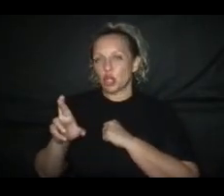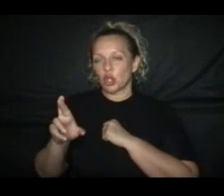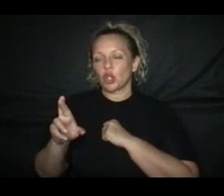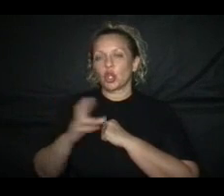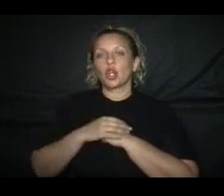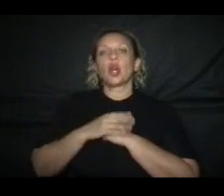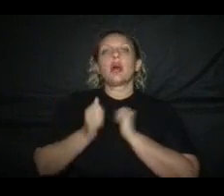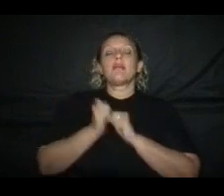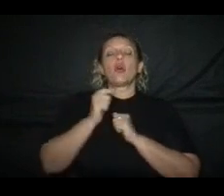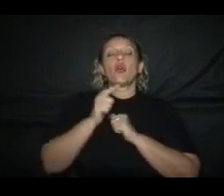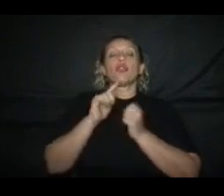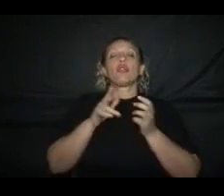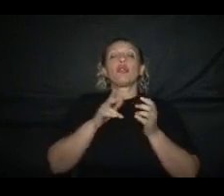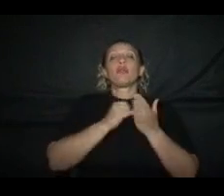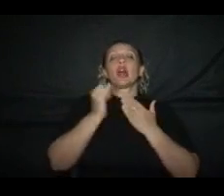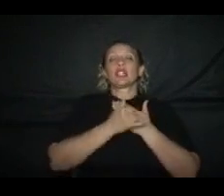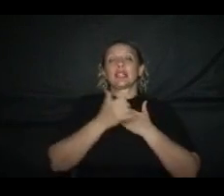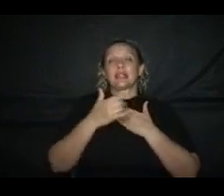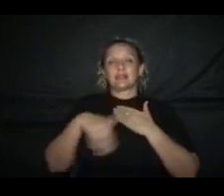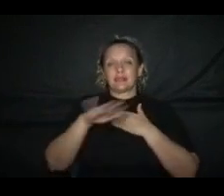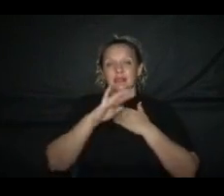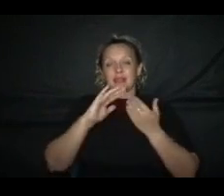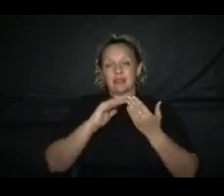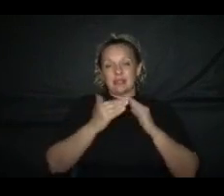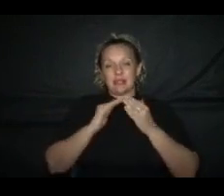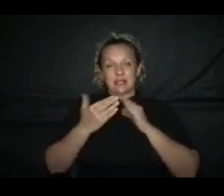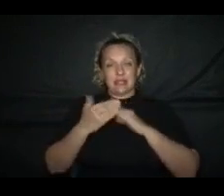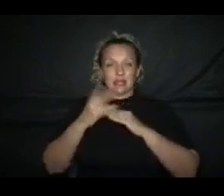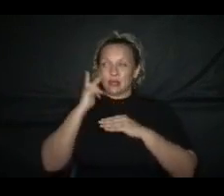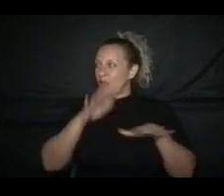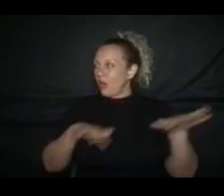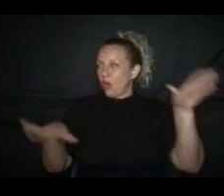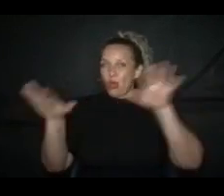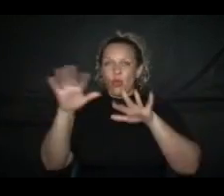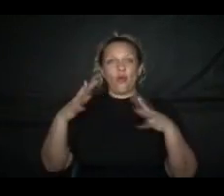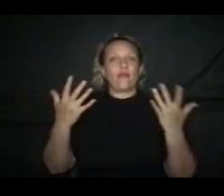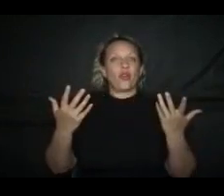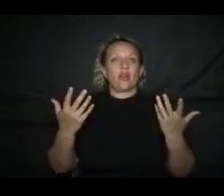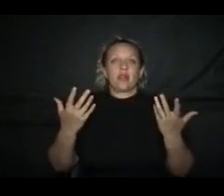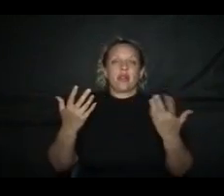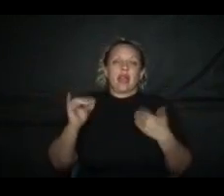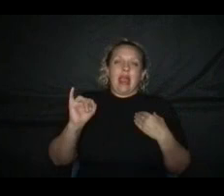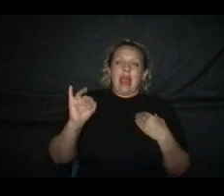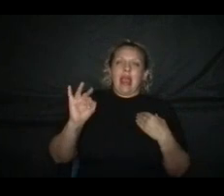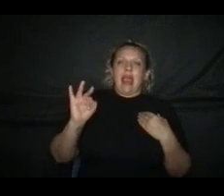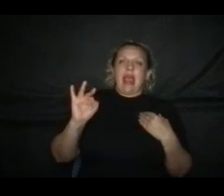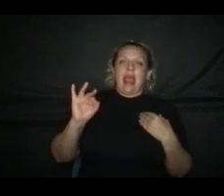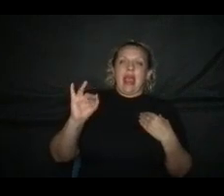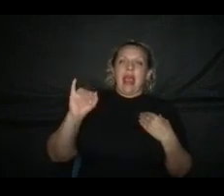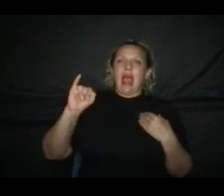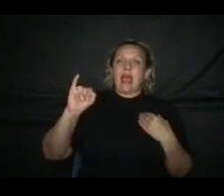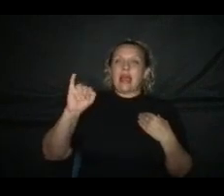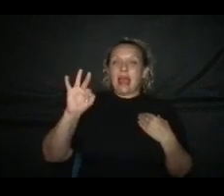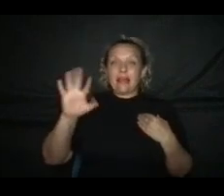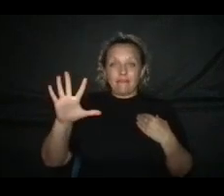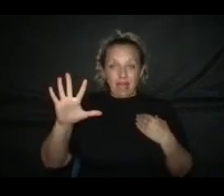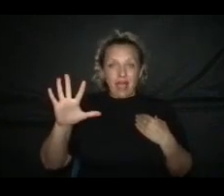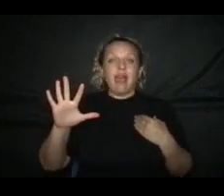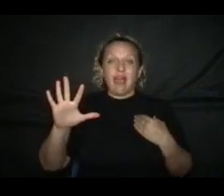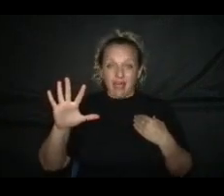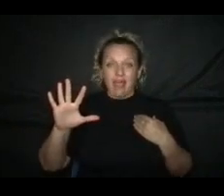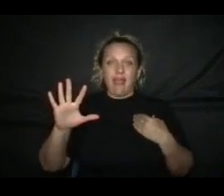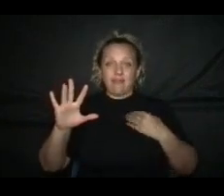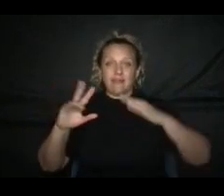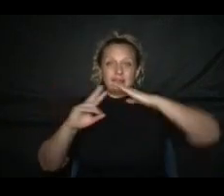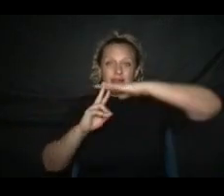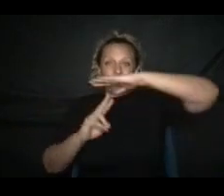city limits right now, the construction that you see going around is the I-95 interchanges. And those are